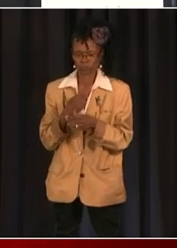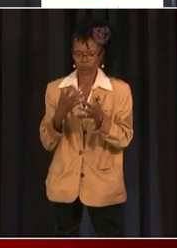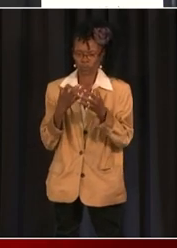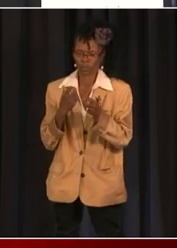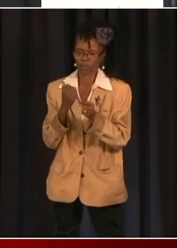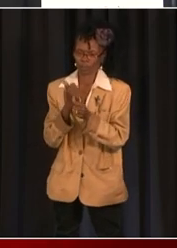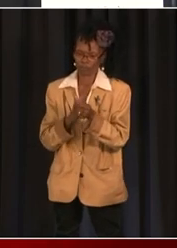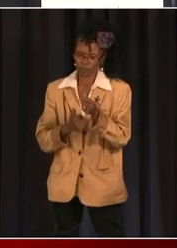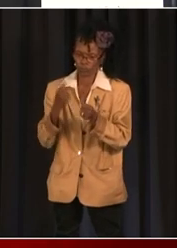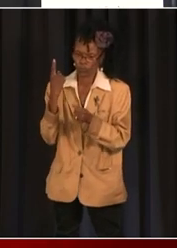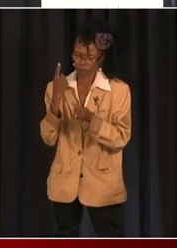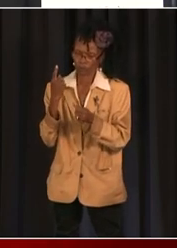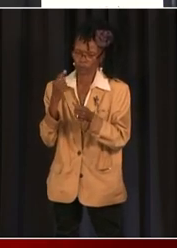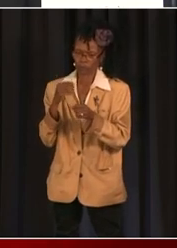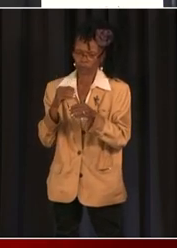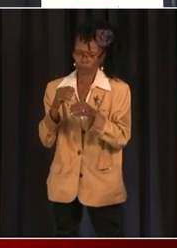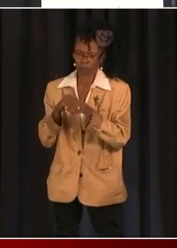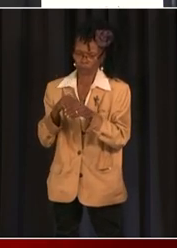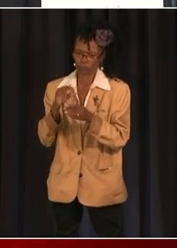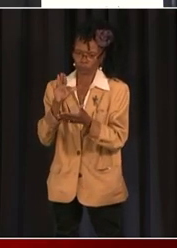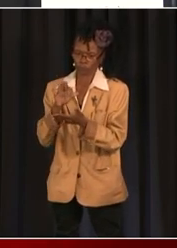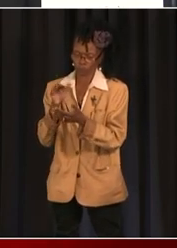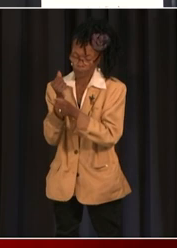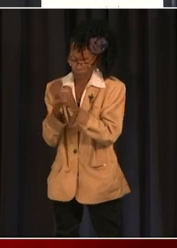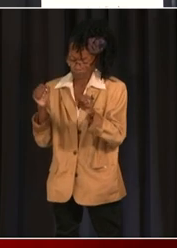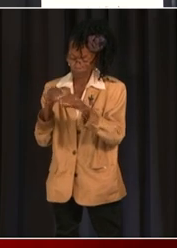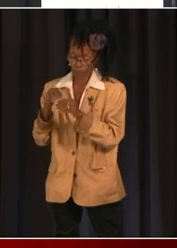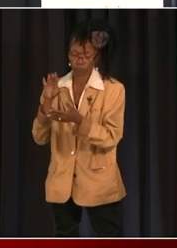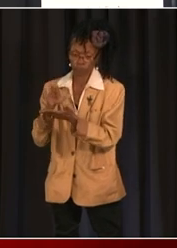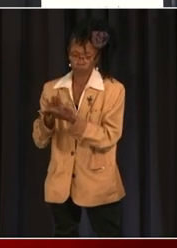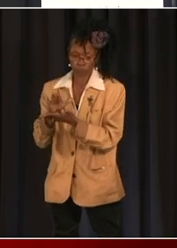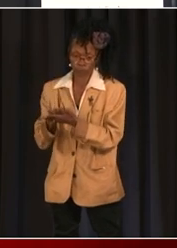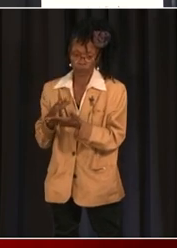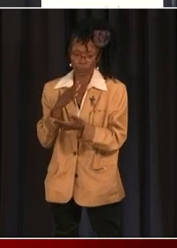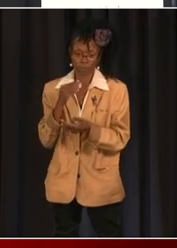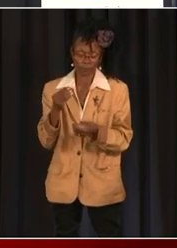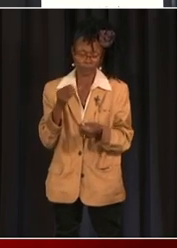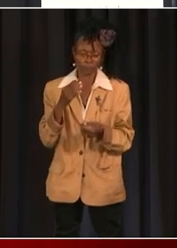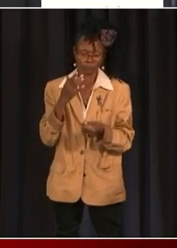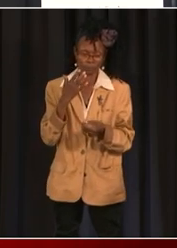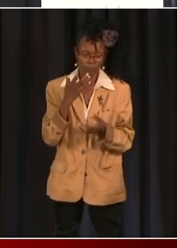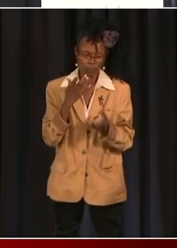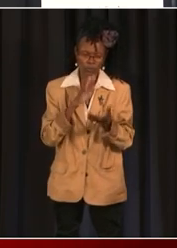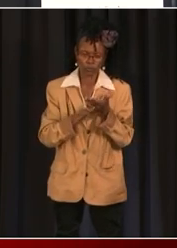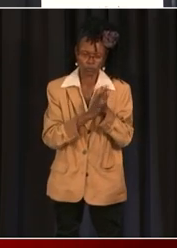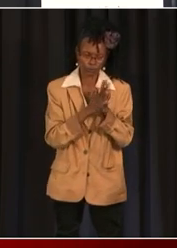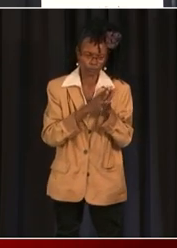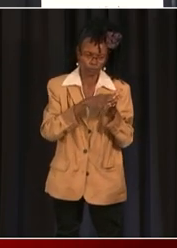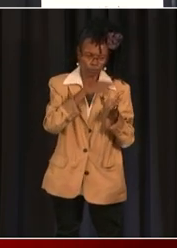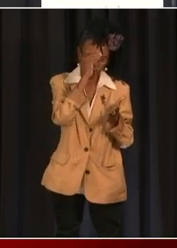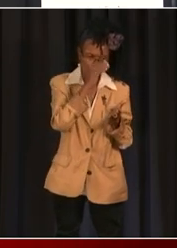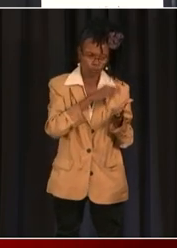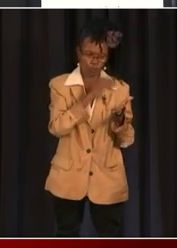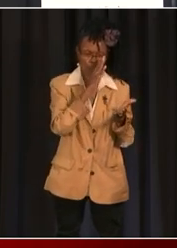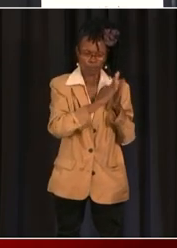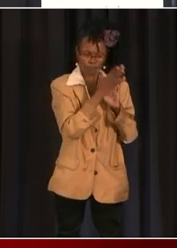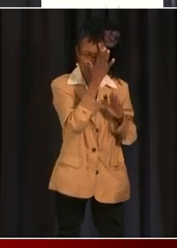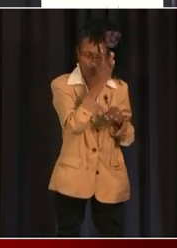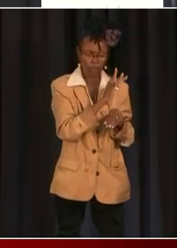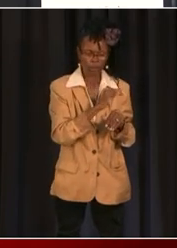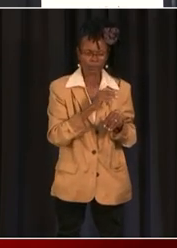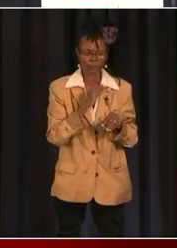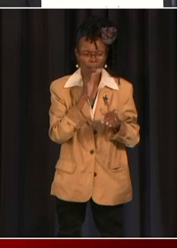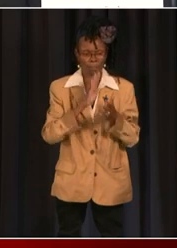then we also want families to be smart about risky activities outside of the school day. And most importantly, if a